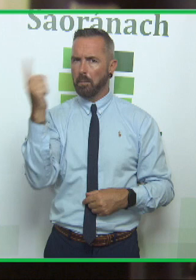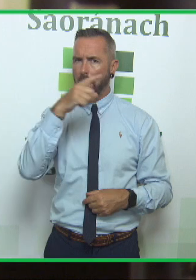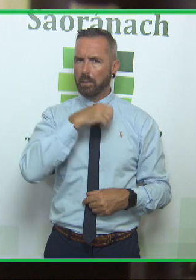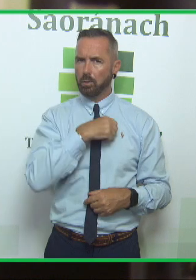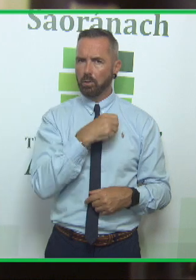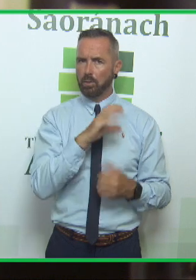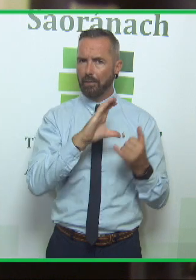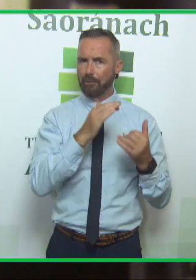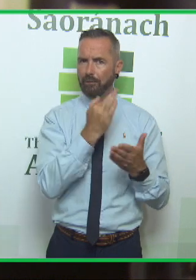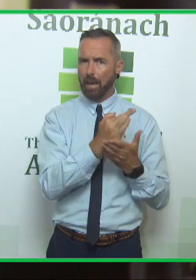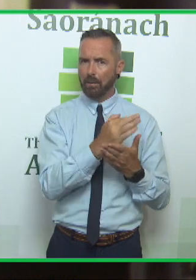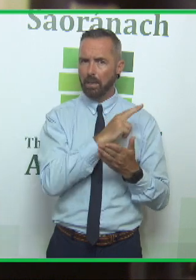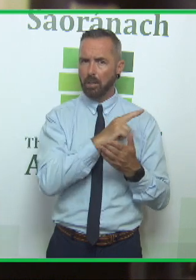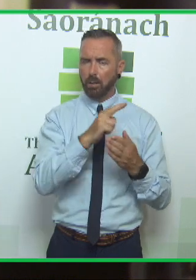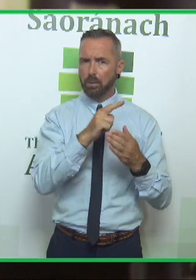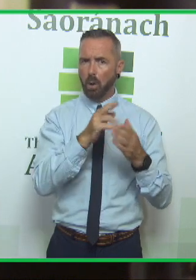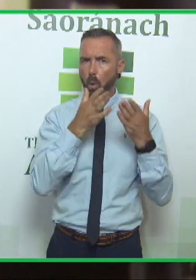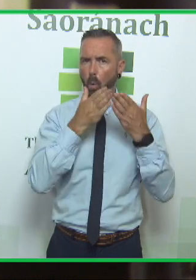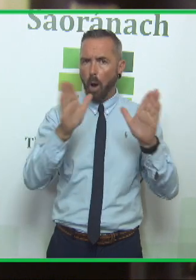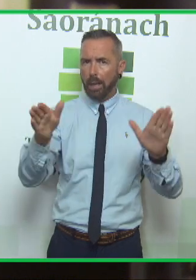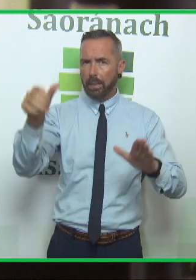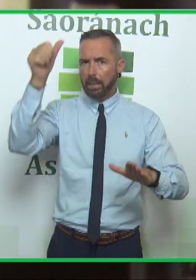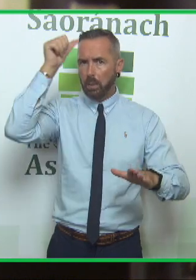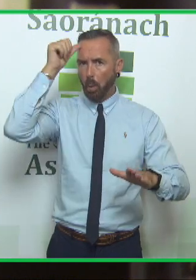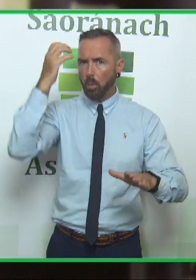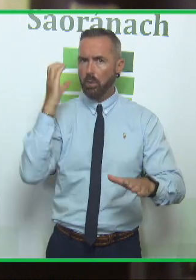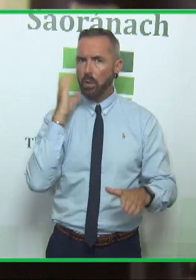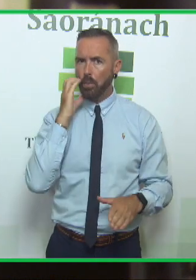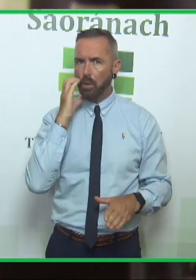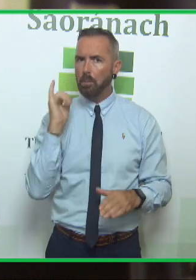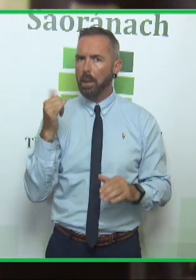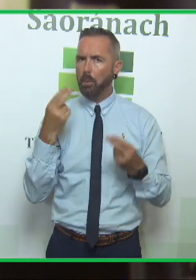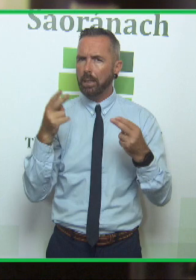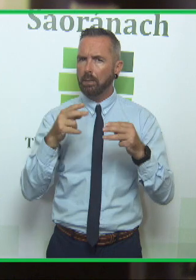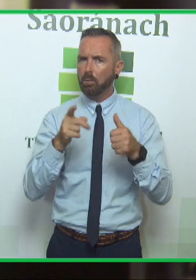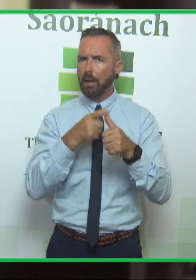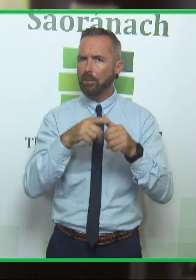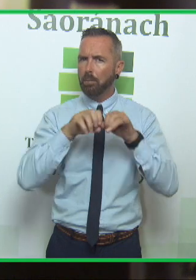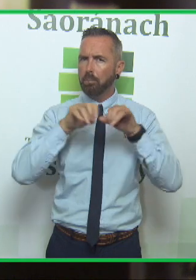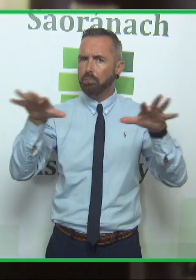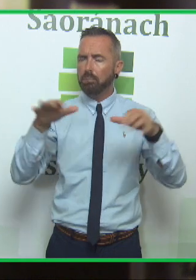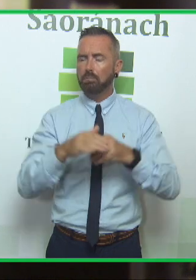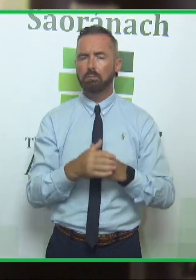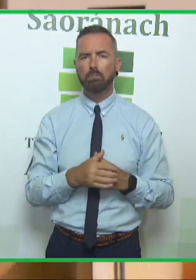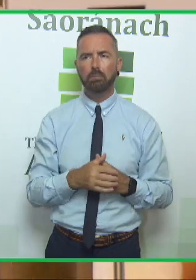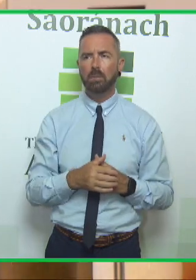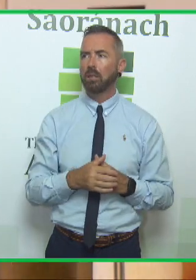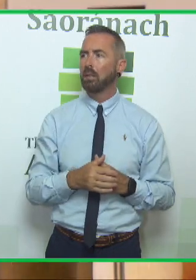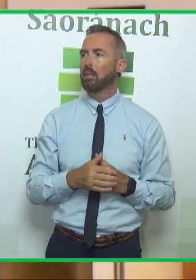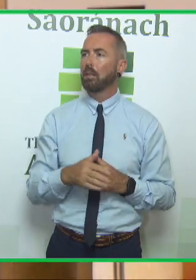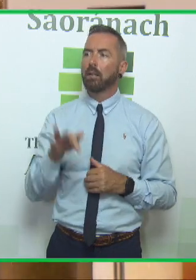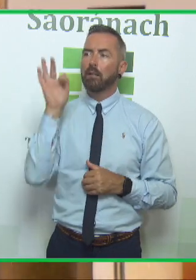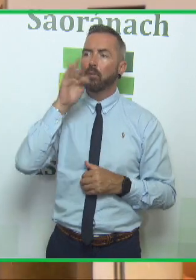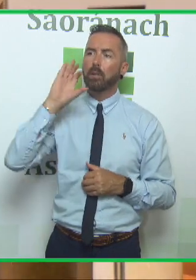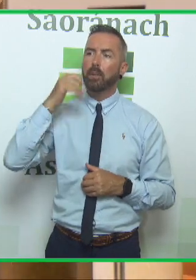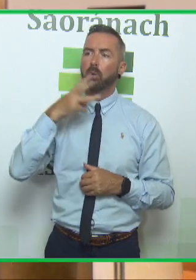not widely known, maybe not as widely known as it should be. In some areas it would be widely known, but it's funny